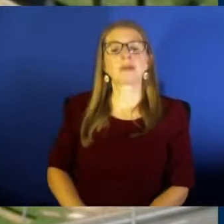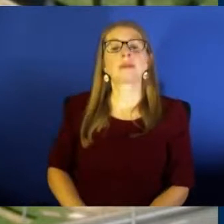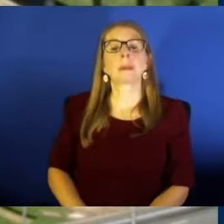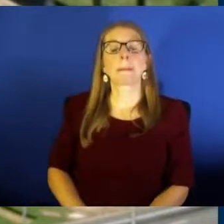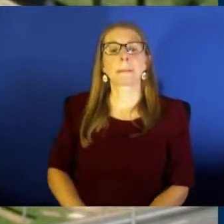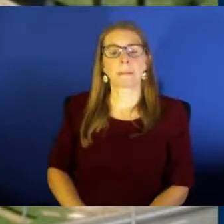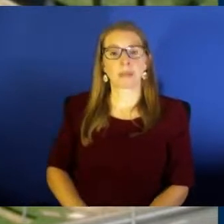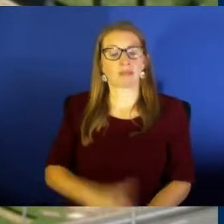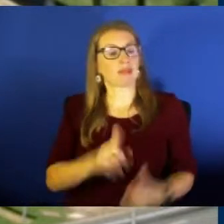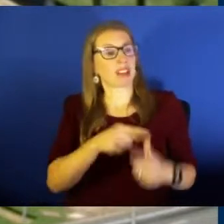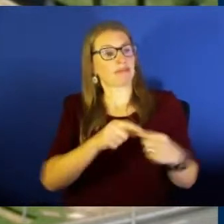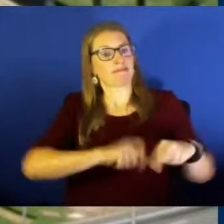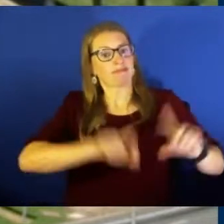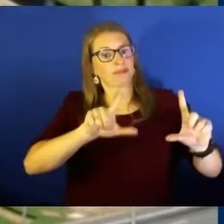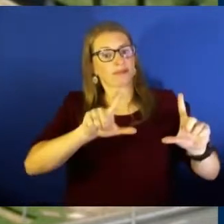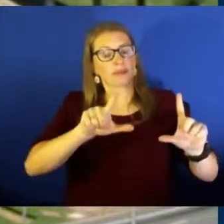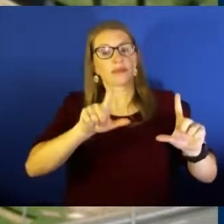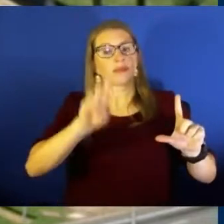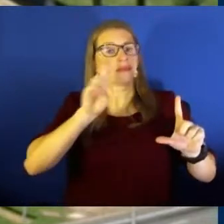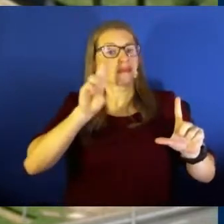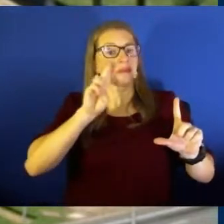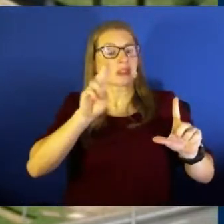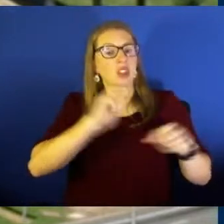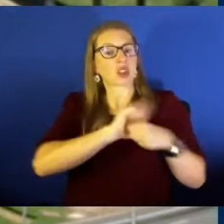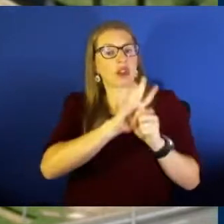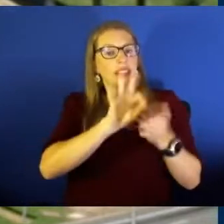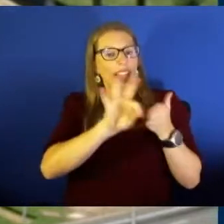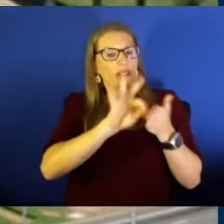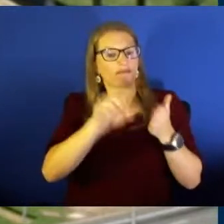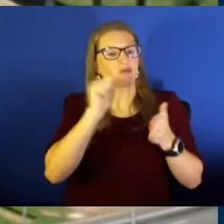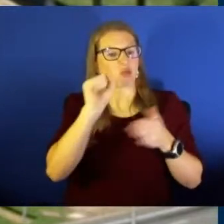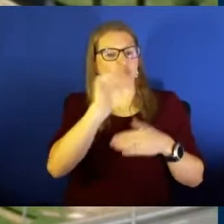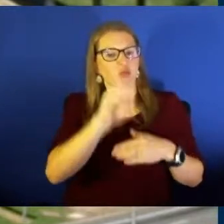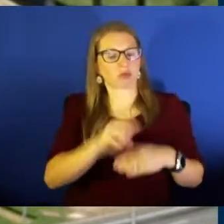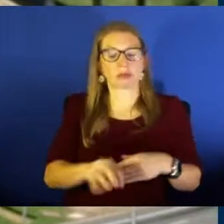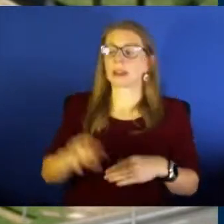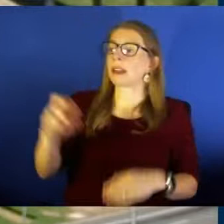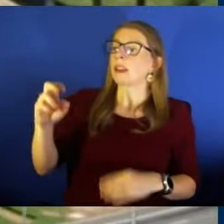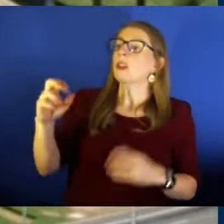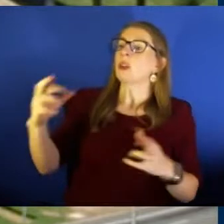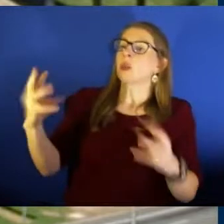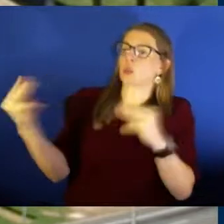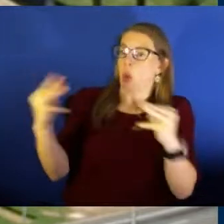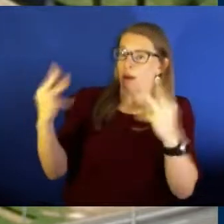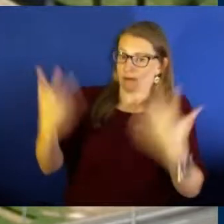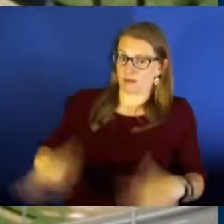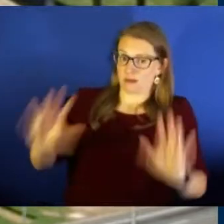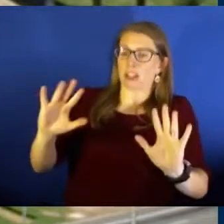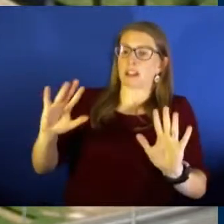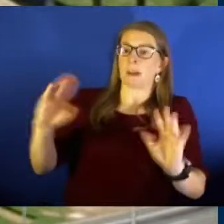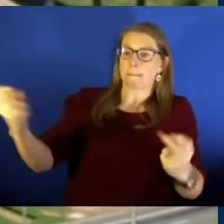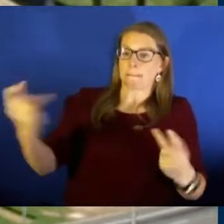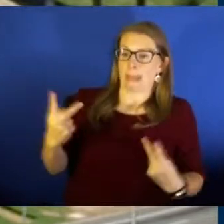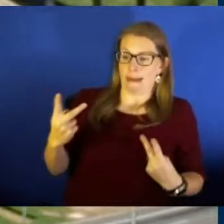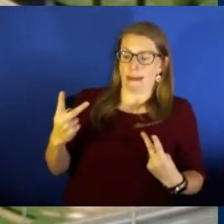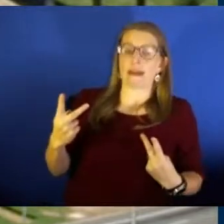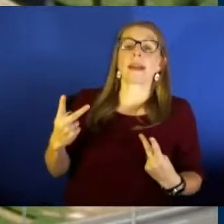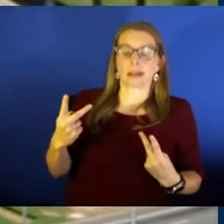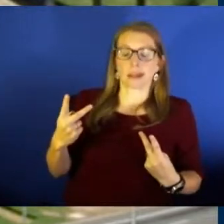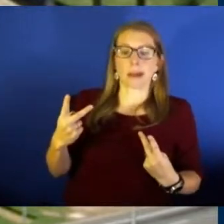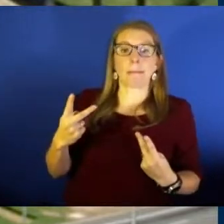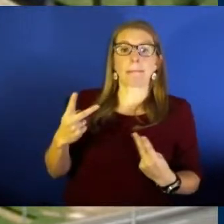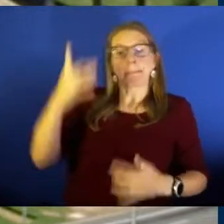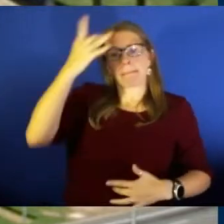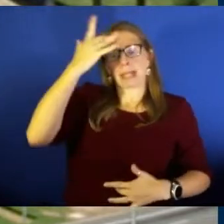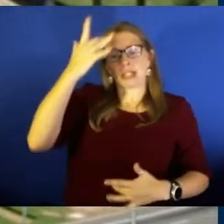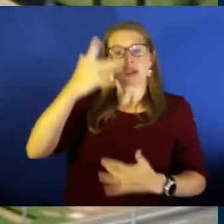COVID count from Dr. Hawkinson. And after coming home from the war, many soldiers face physical, mental, and social issues that make them a